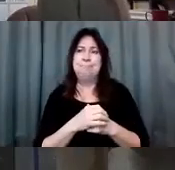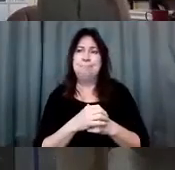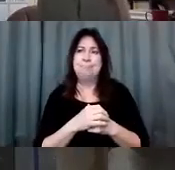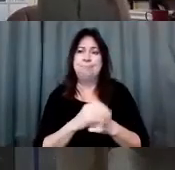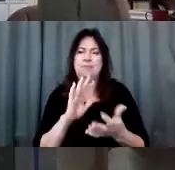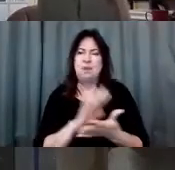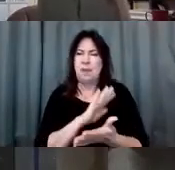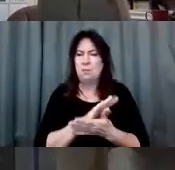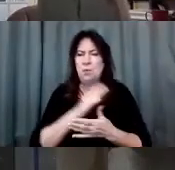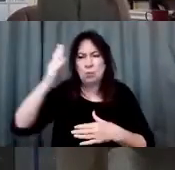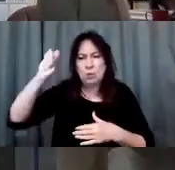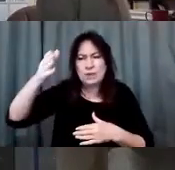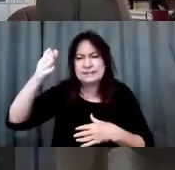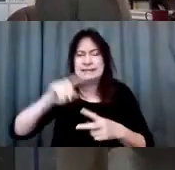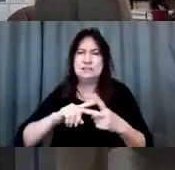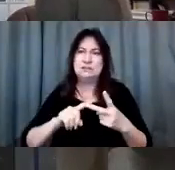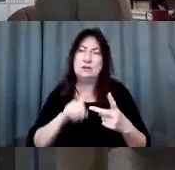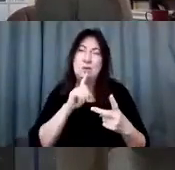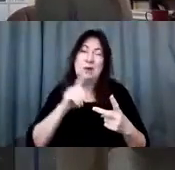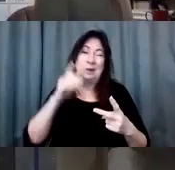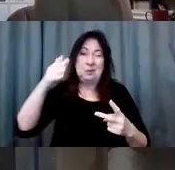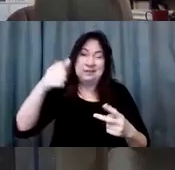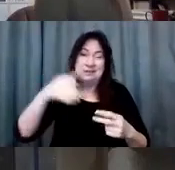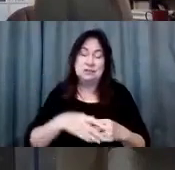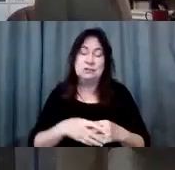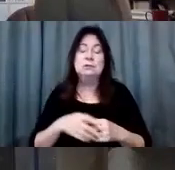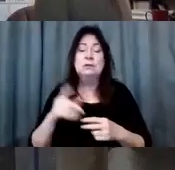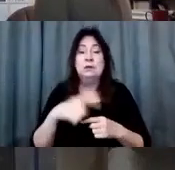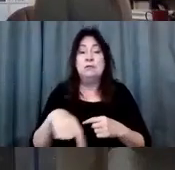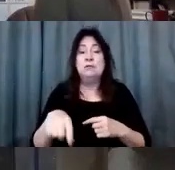paper presentation or really presentation. Those who are giving